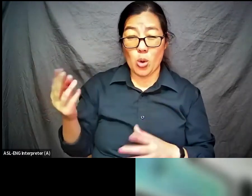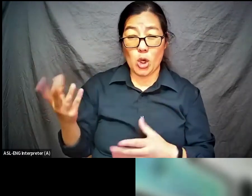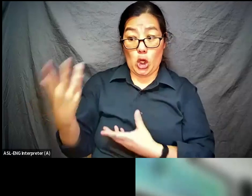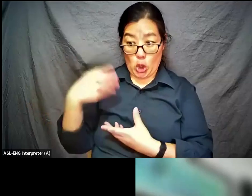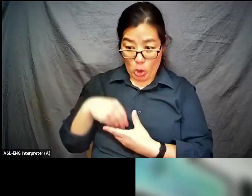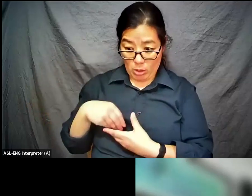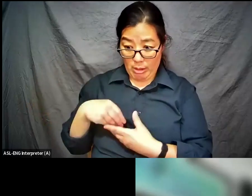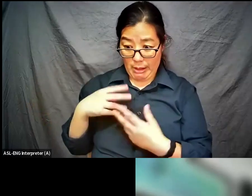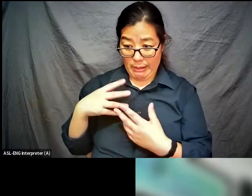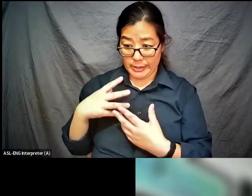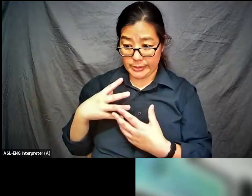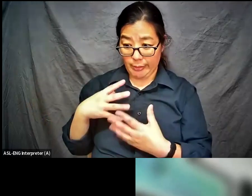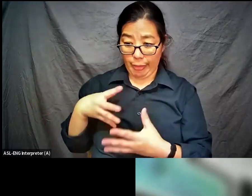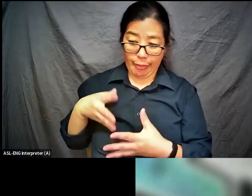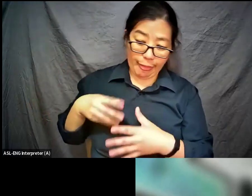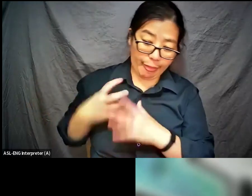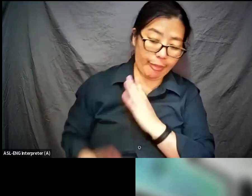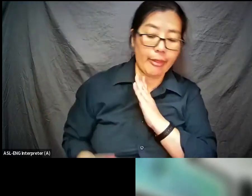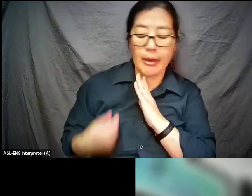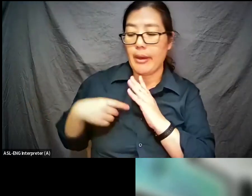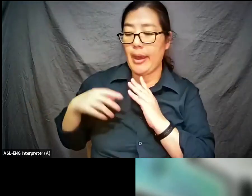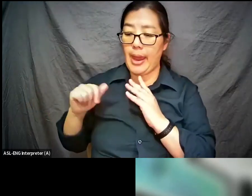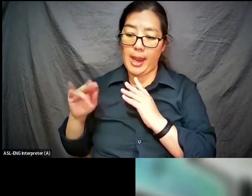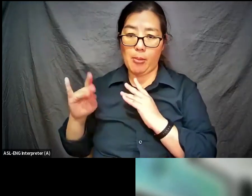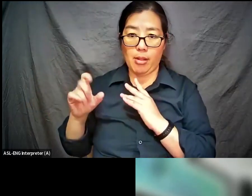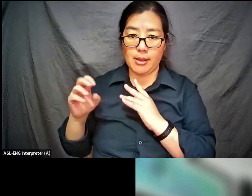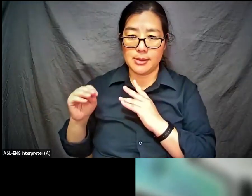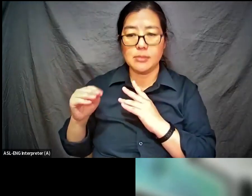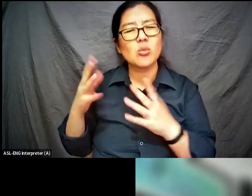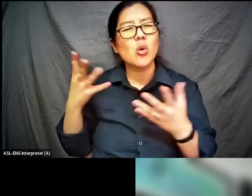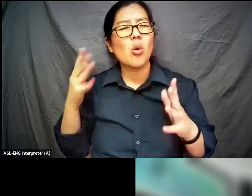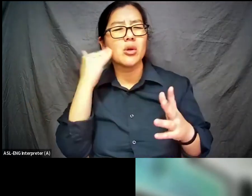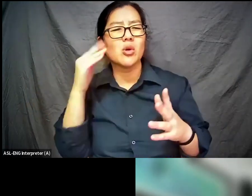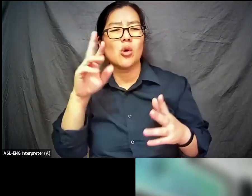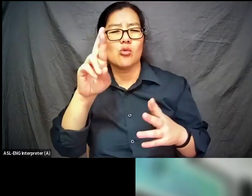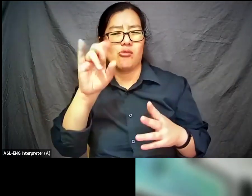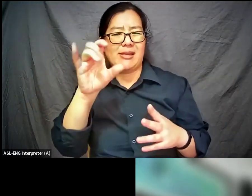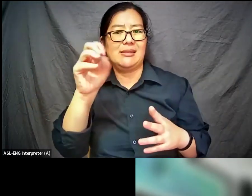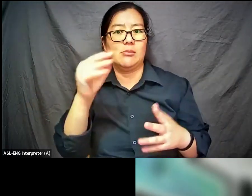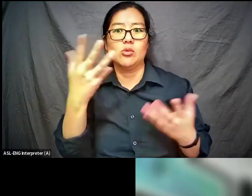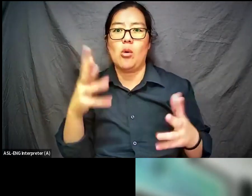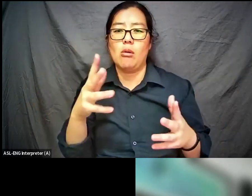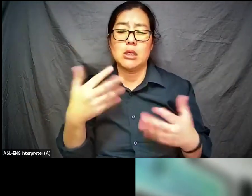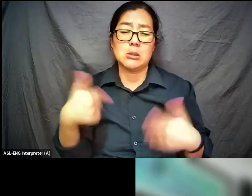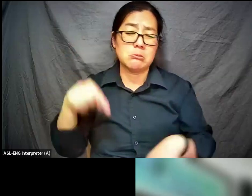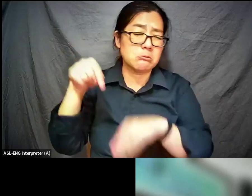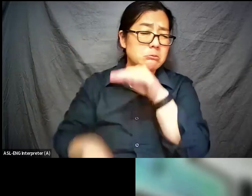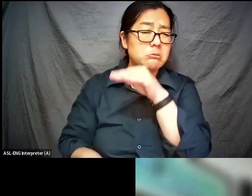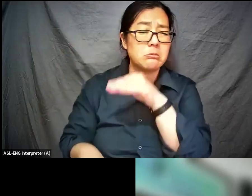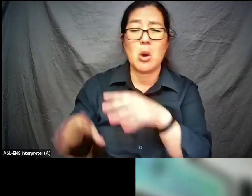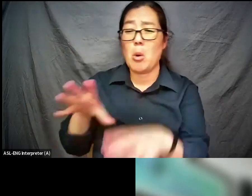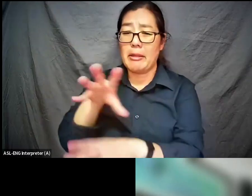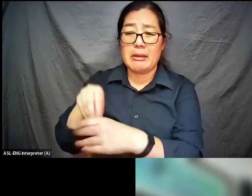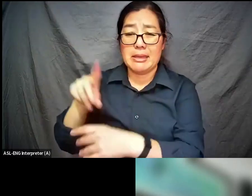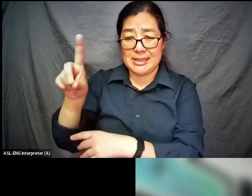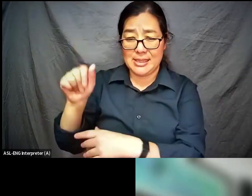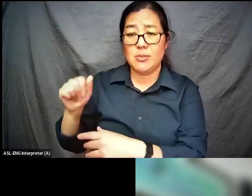what we find valuable in our narratives because they won't. Yeah, yeah, no, absolutely. And